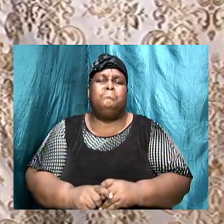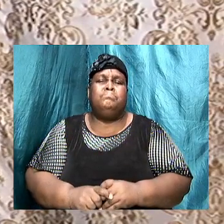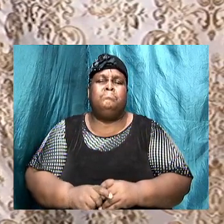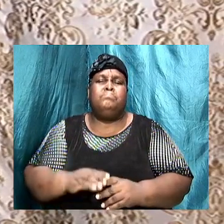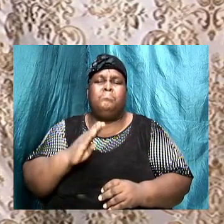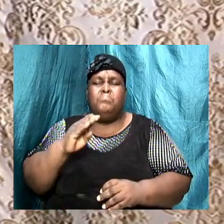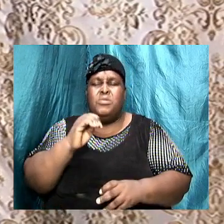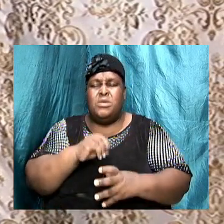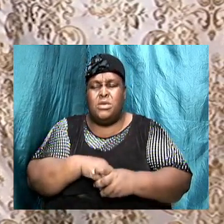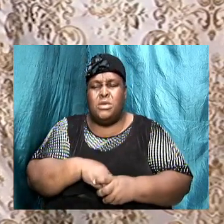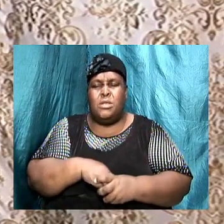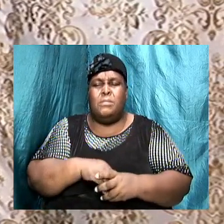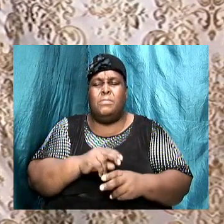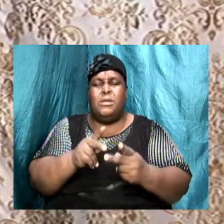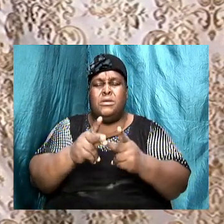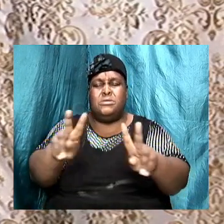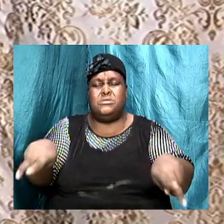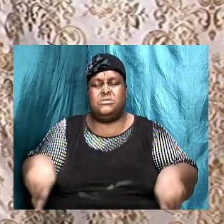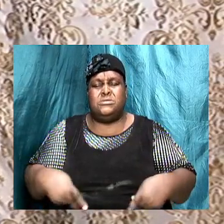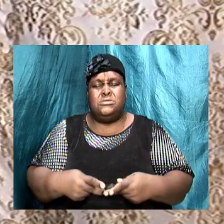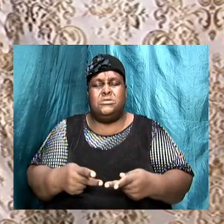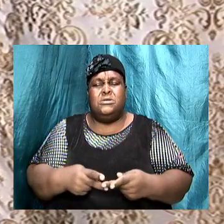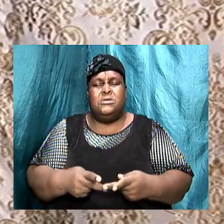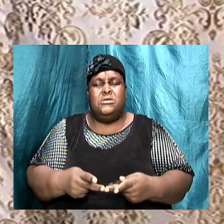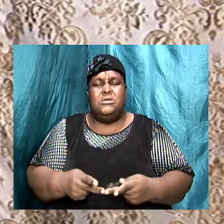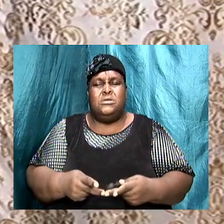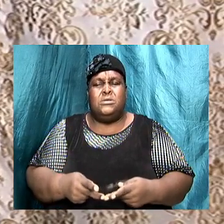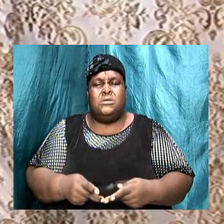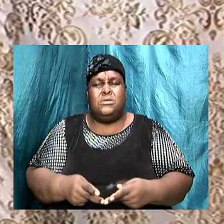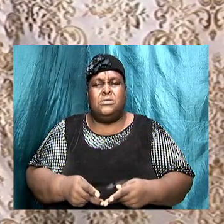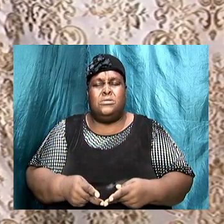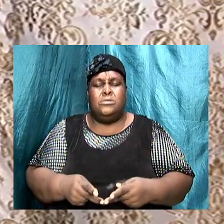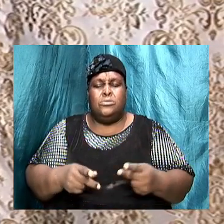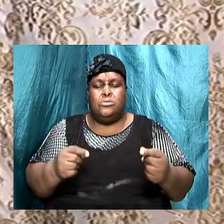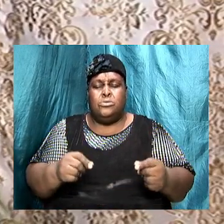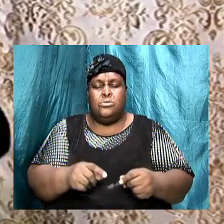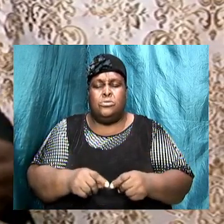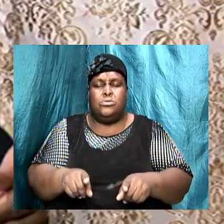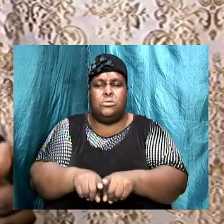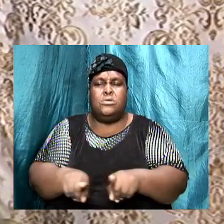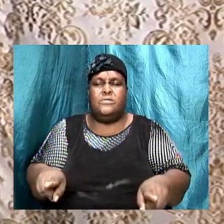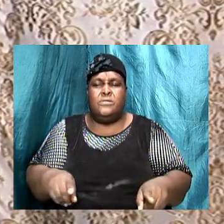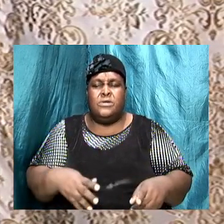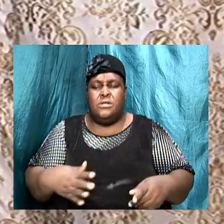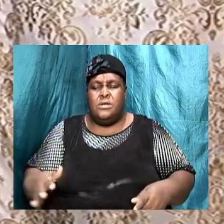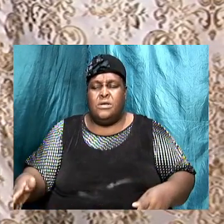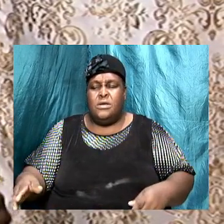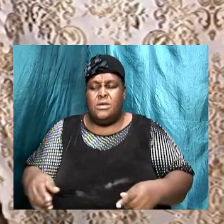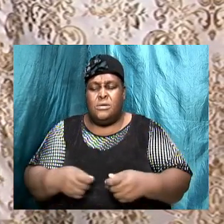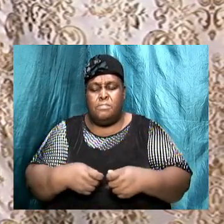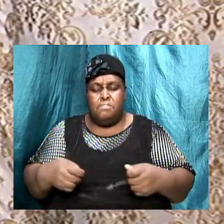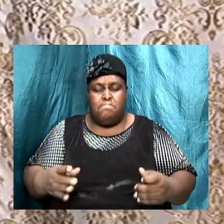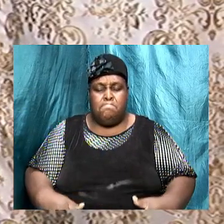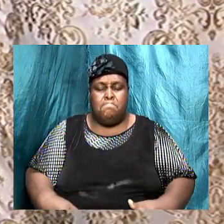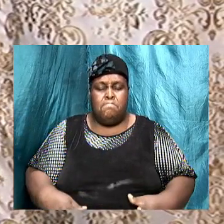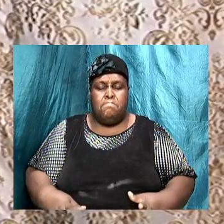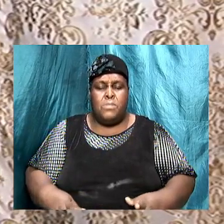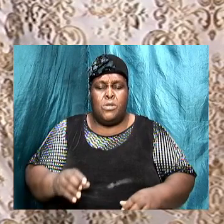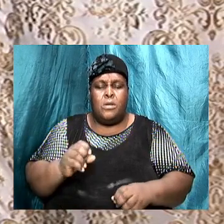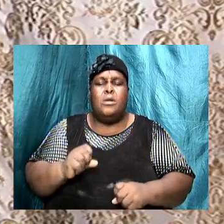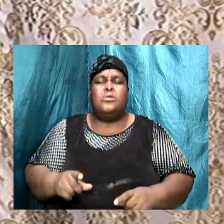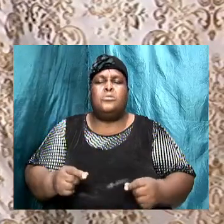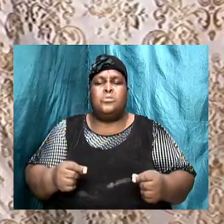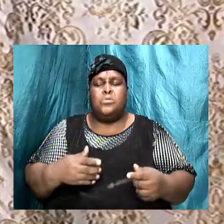will be in a certain place and they will do different things. A sinner will operate different from